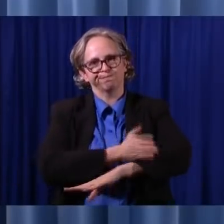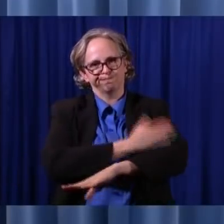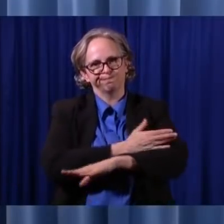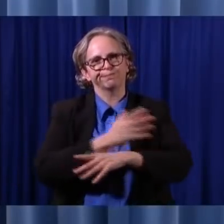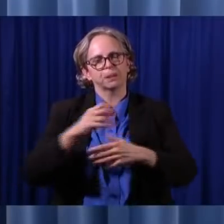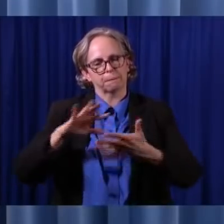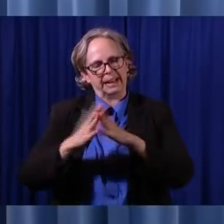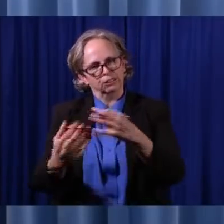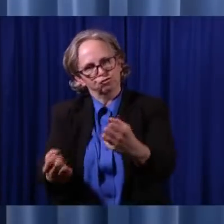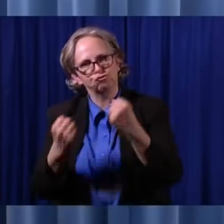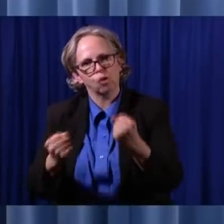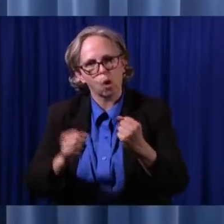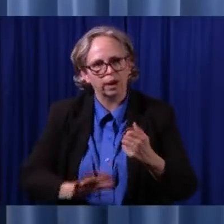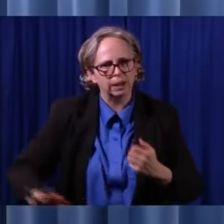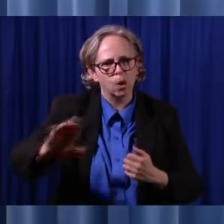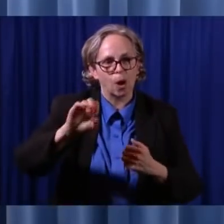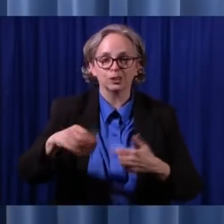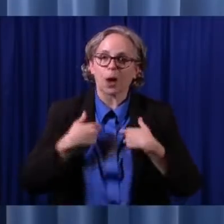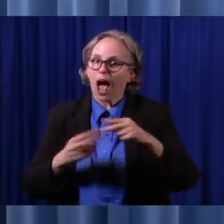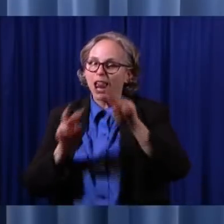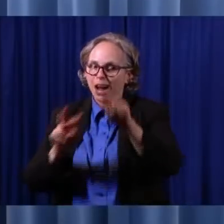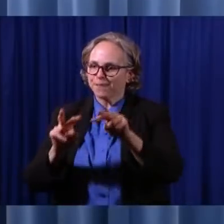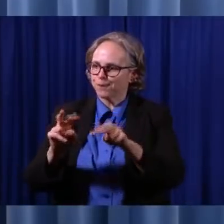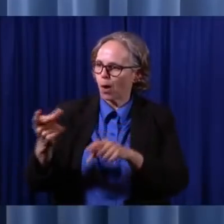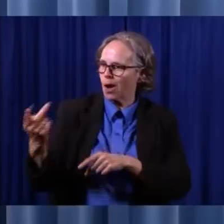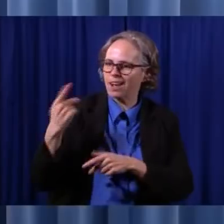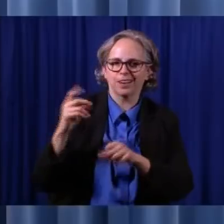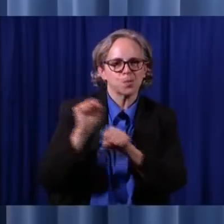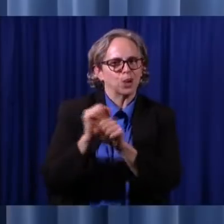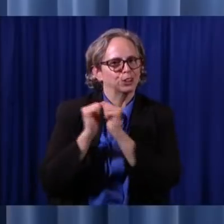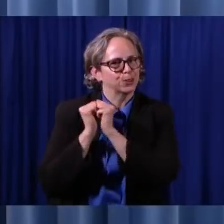so I look forward to continuing that work with her.